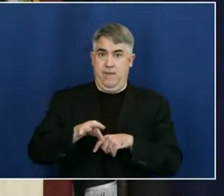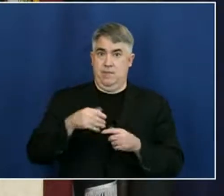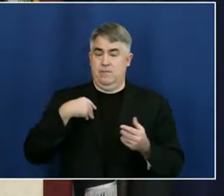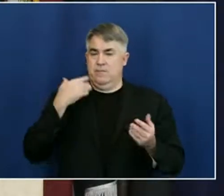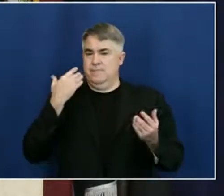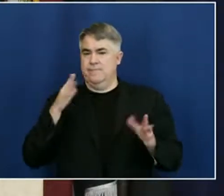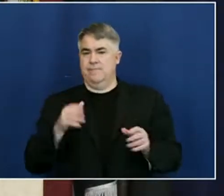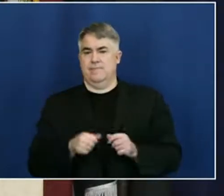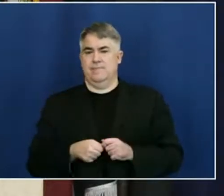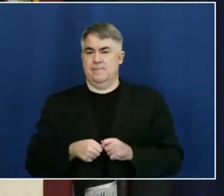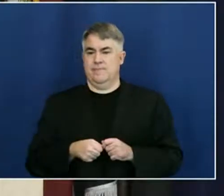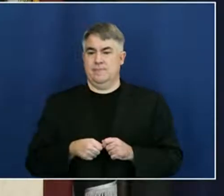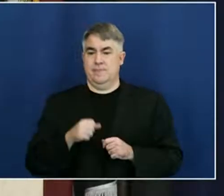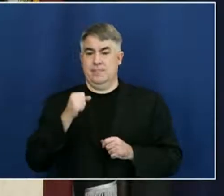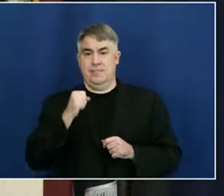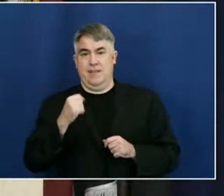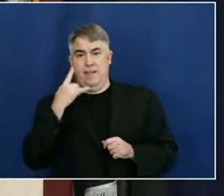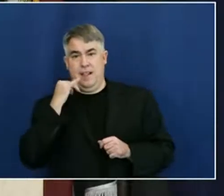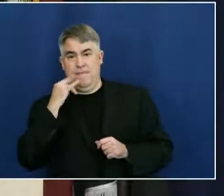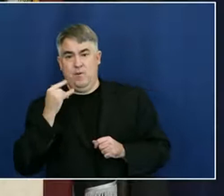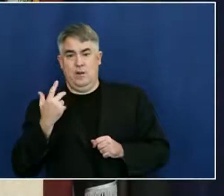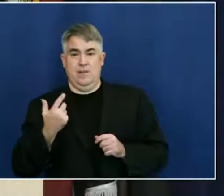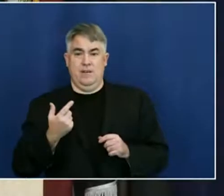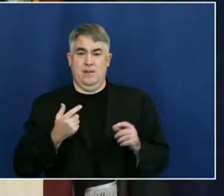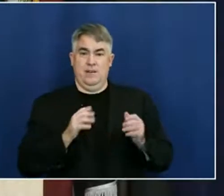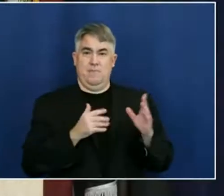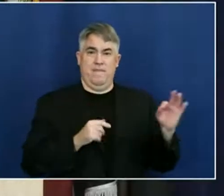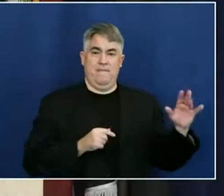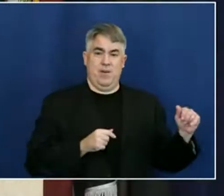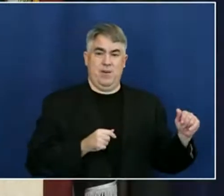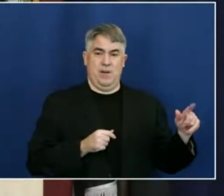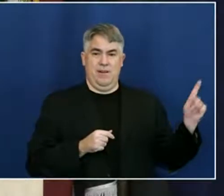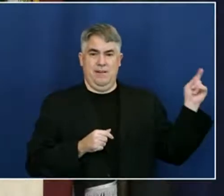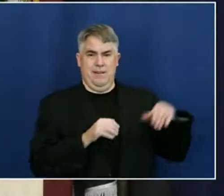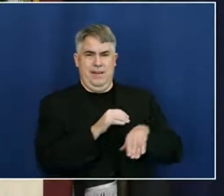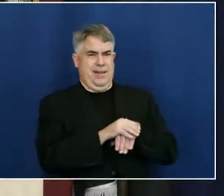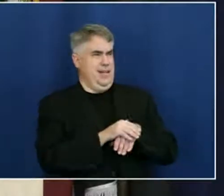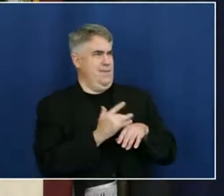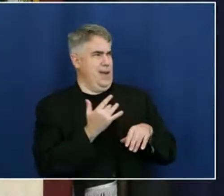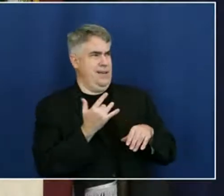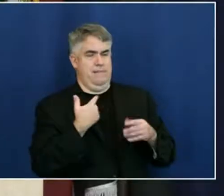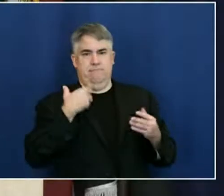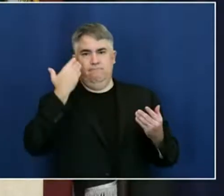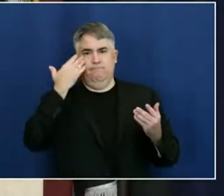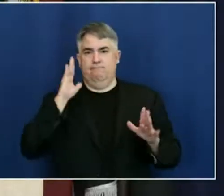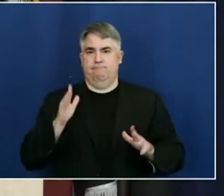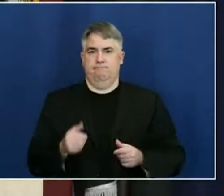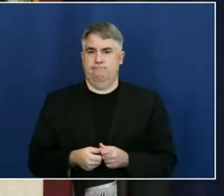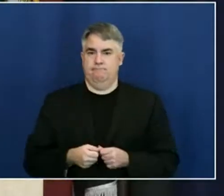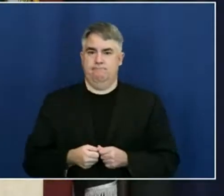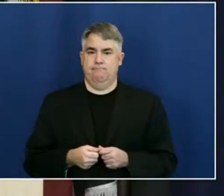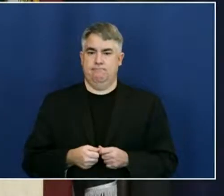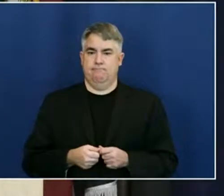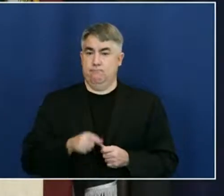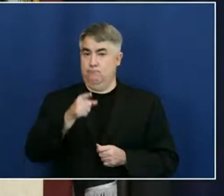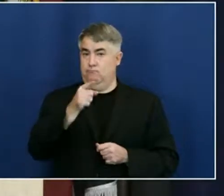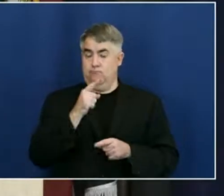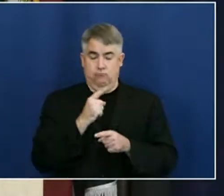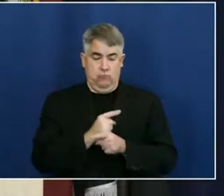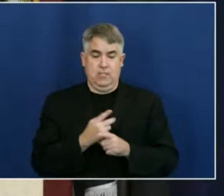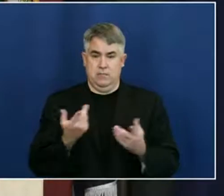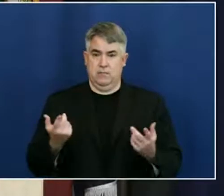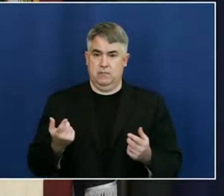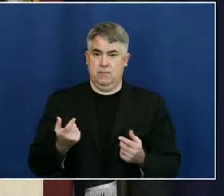in Southern California versus England and Central Florida. There's probably a couple of factors in there, but you are right. It's not increasing quite